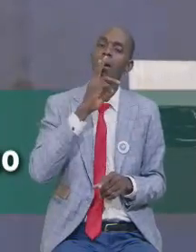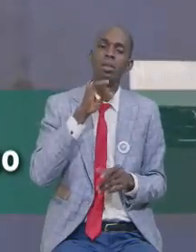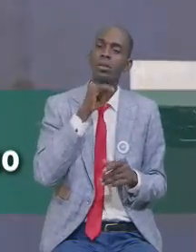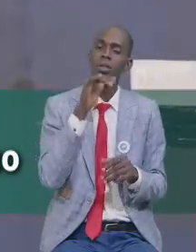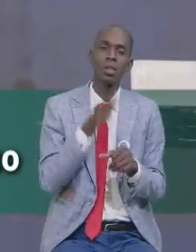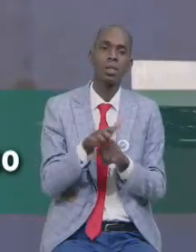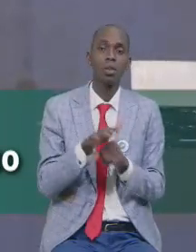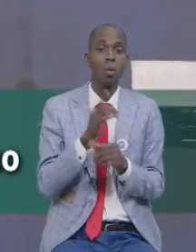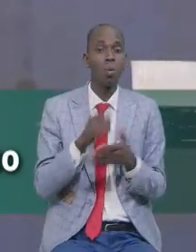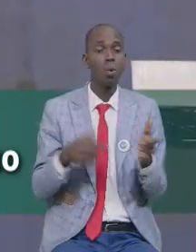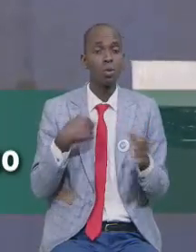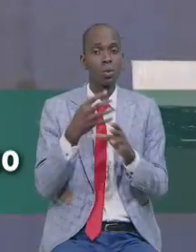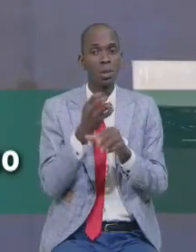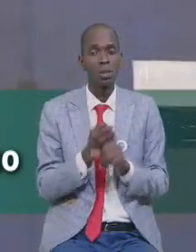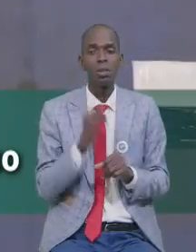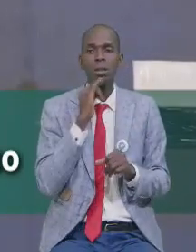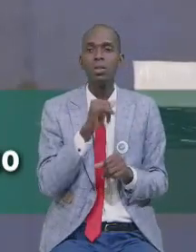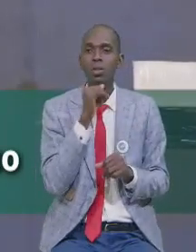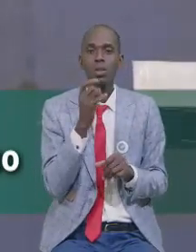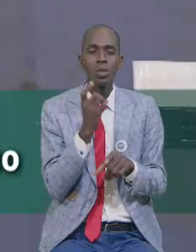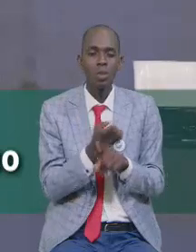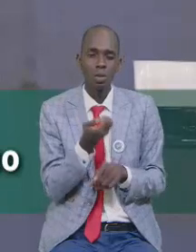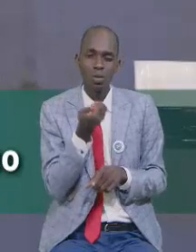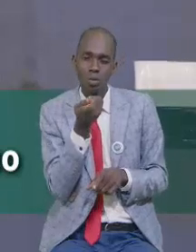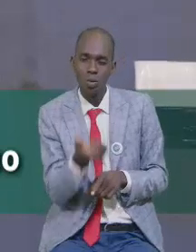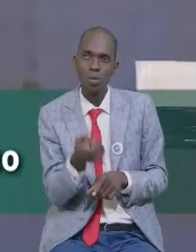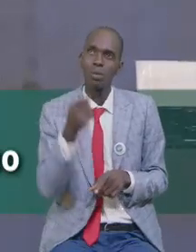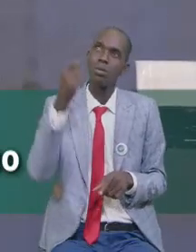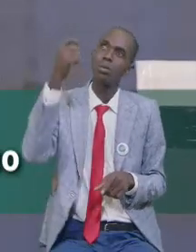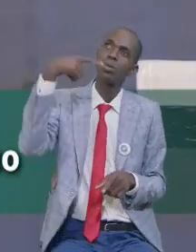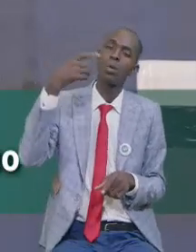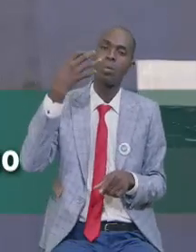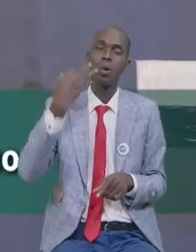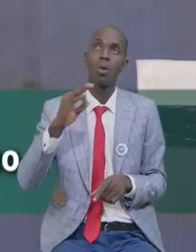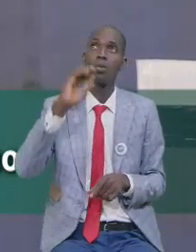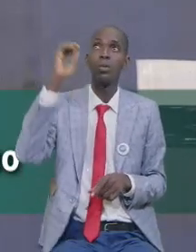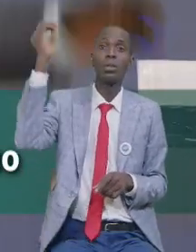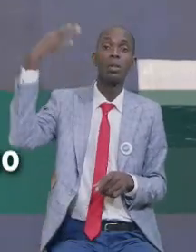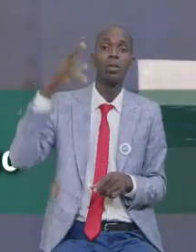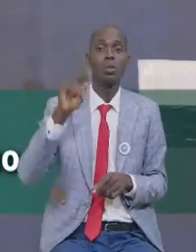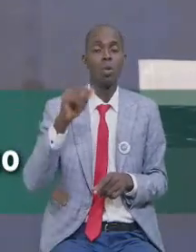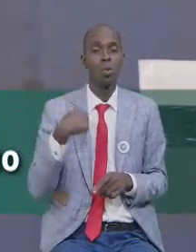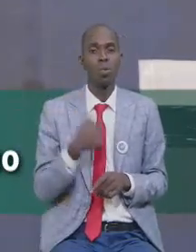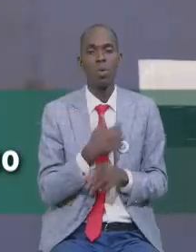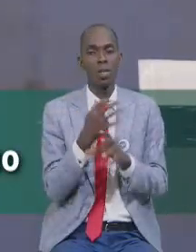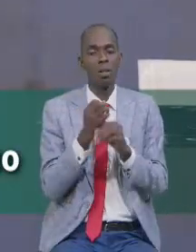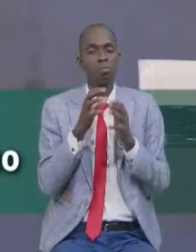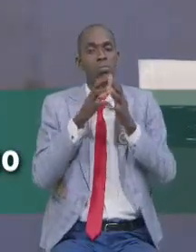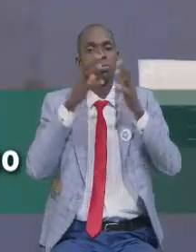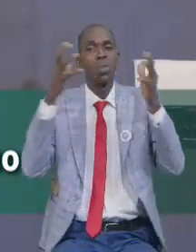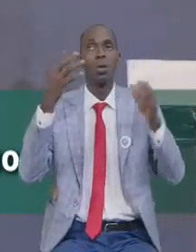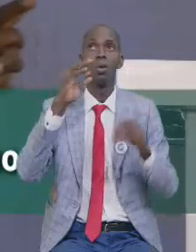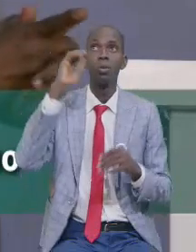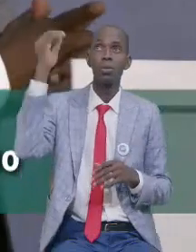is not a trickle, a drop of grace. We receive abundance of grace. And then